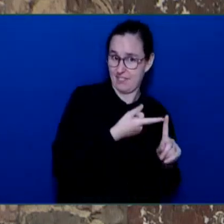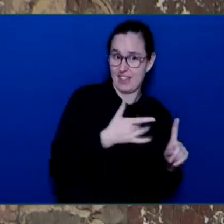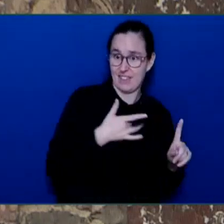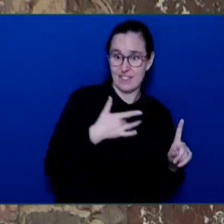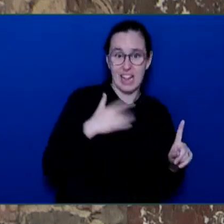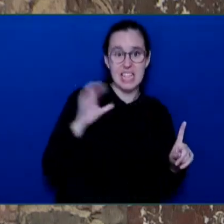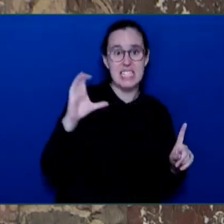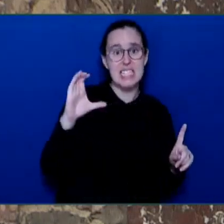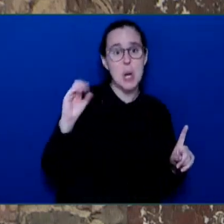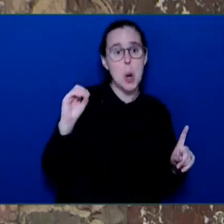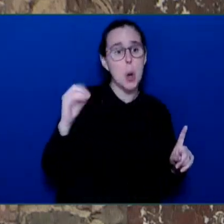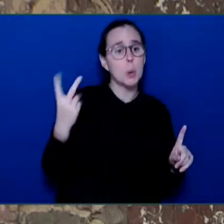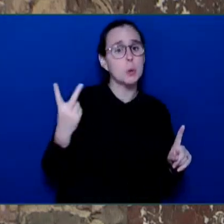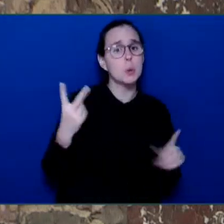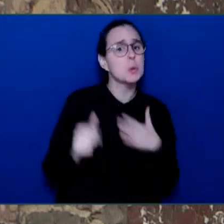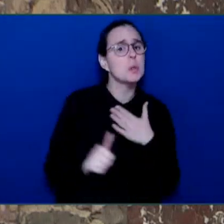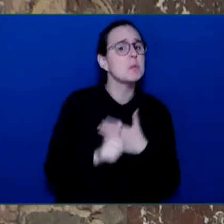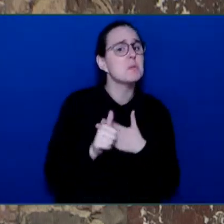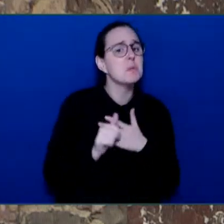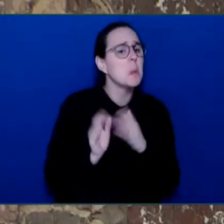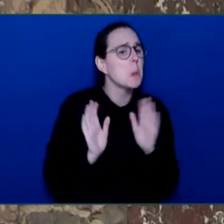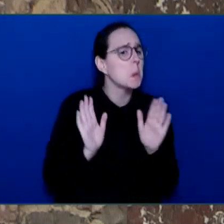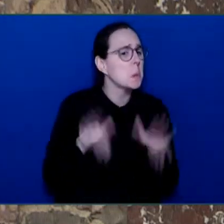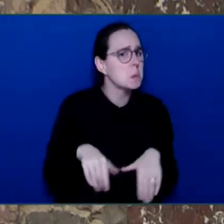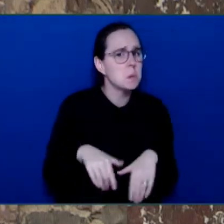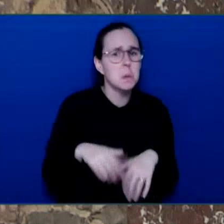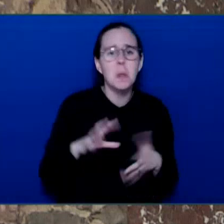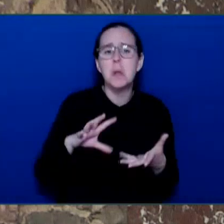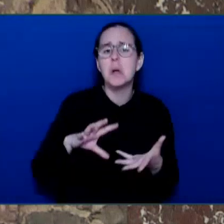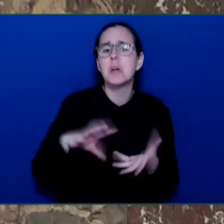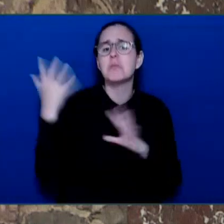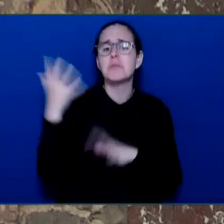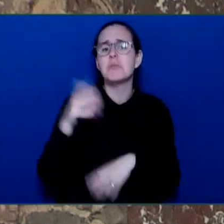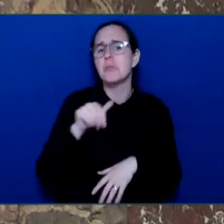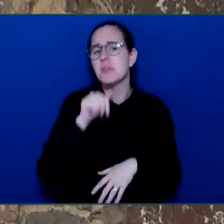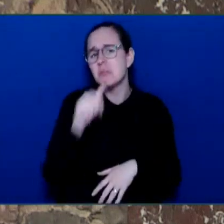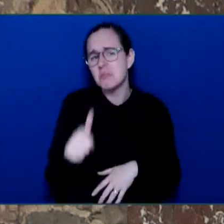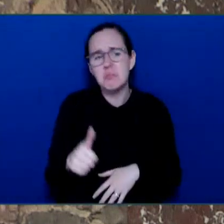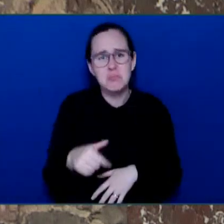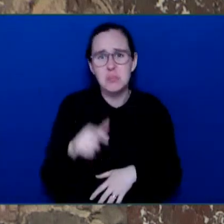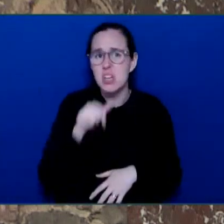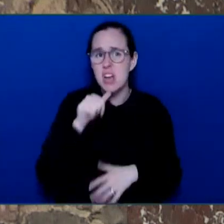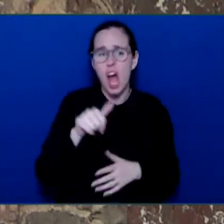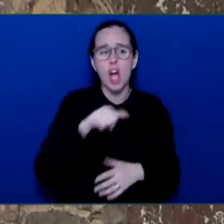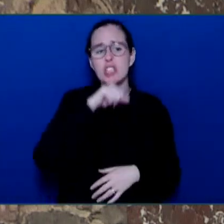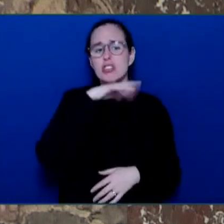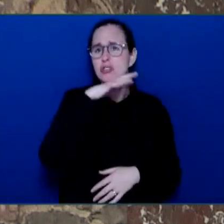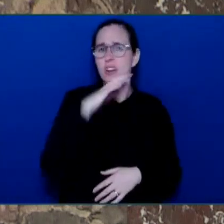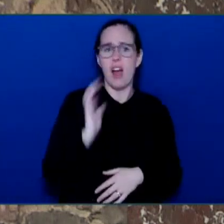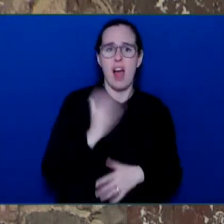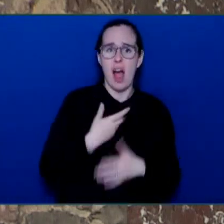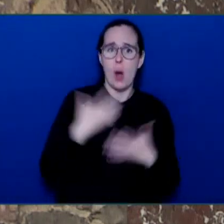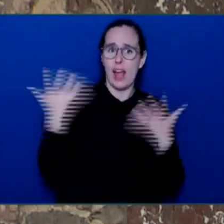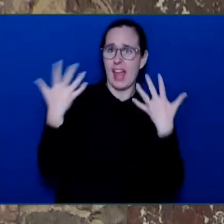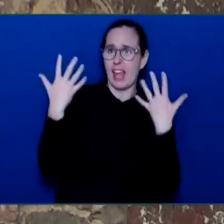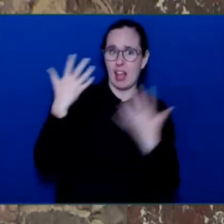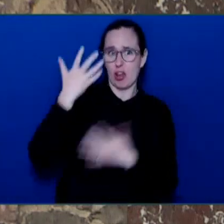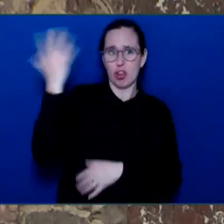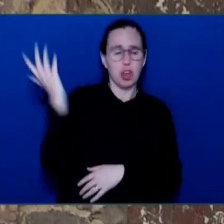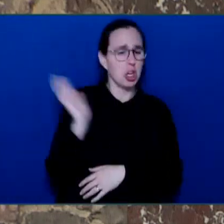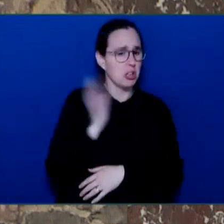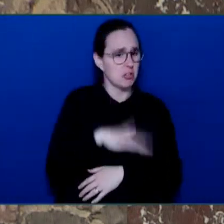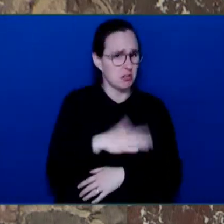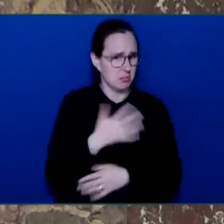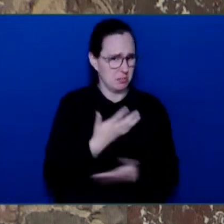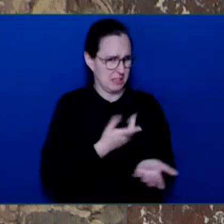climate leadership and seizes the economic opportunities, like the 450 families supporting jobs in Maple Ridge, at the new battery plant, or at